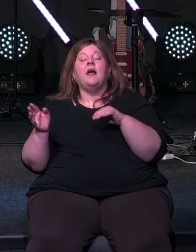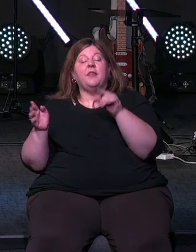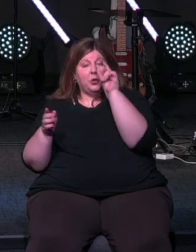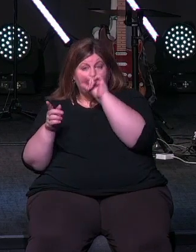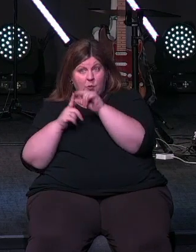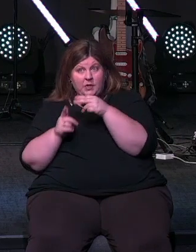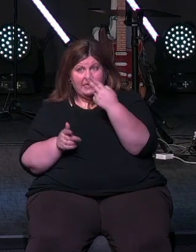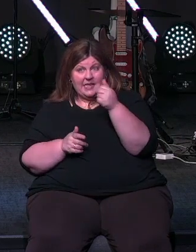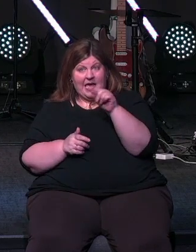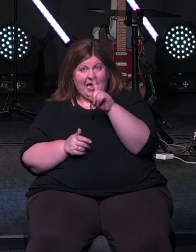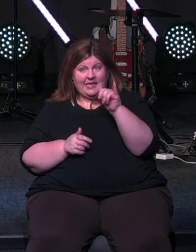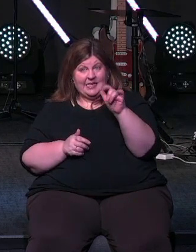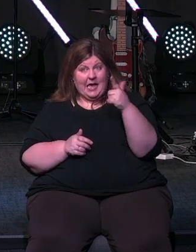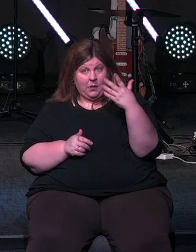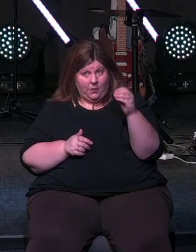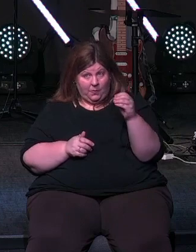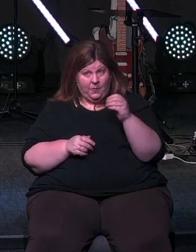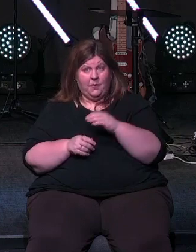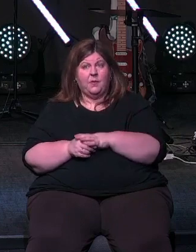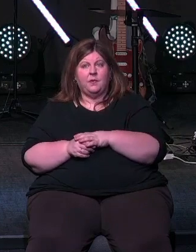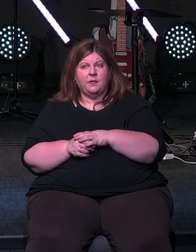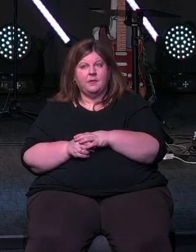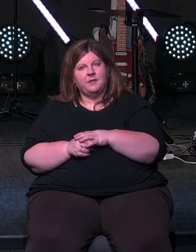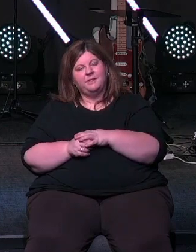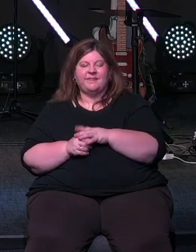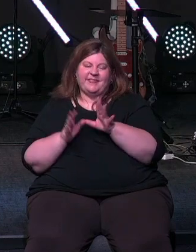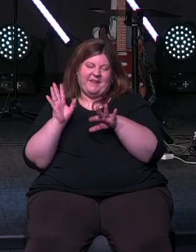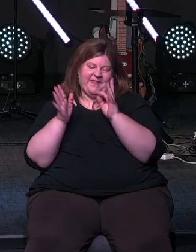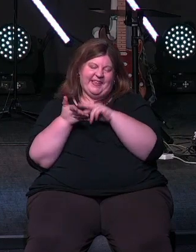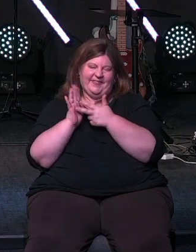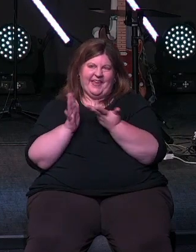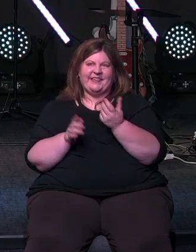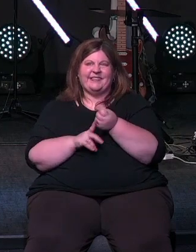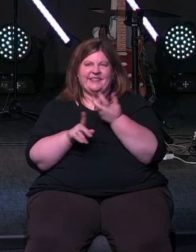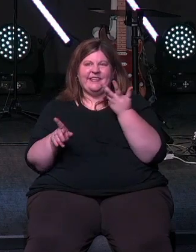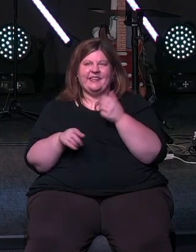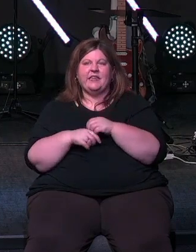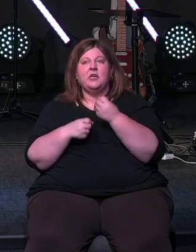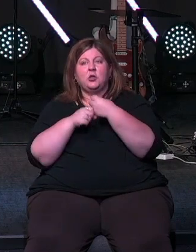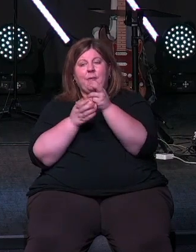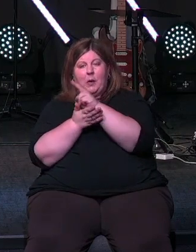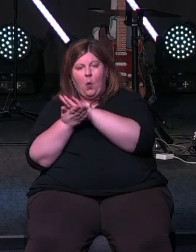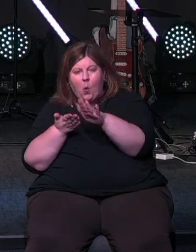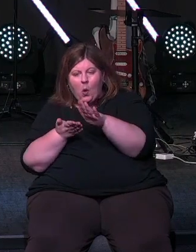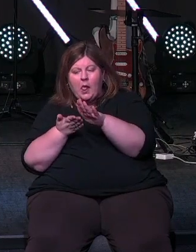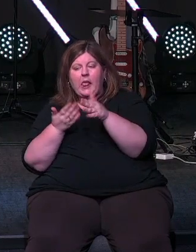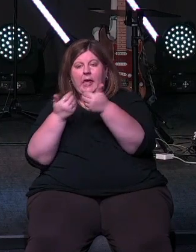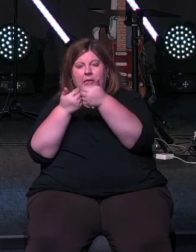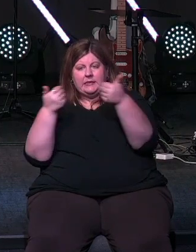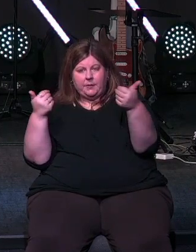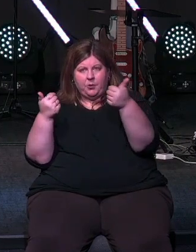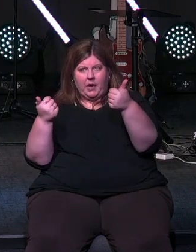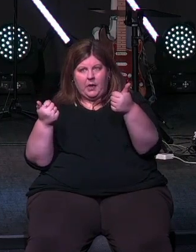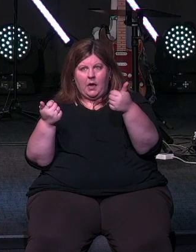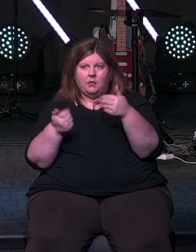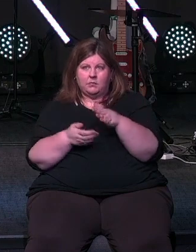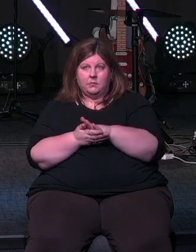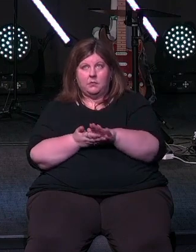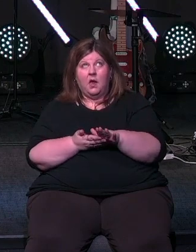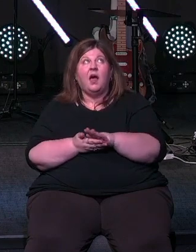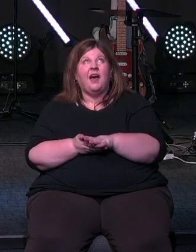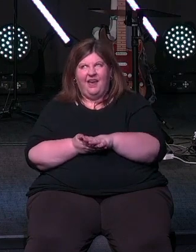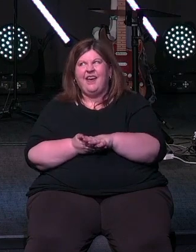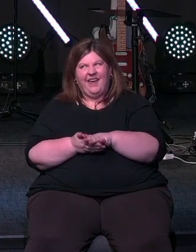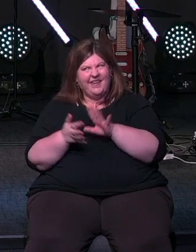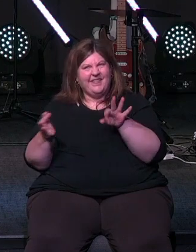hagiazo. Hagiazo. I figured I'd define it for you, make it easy. So it's to make holy, set apart, or pure. You go, that makes way